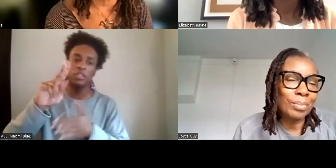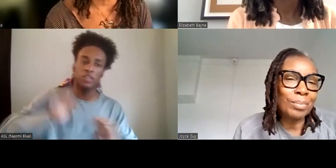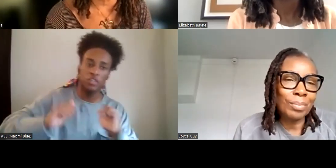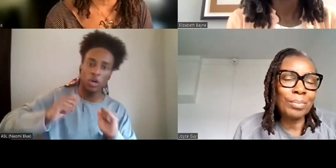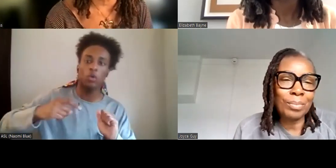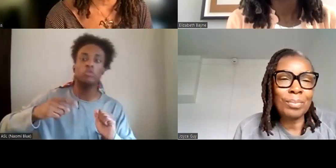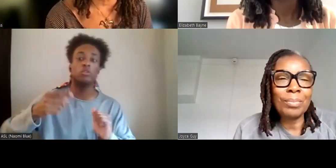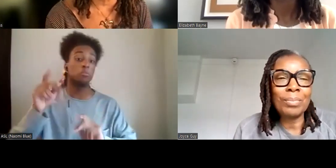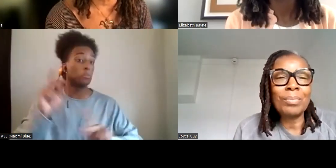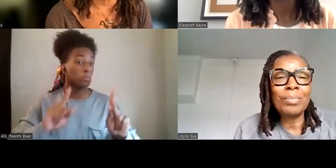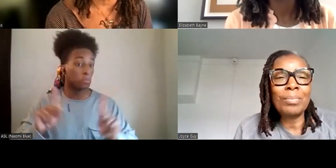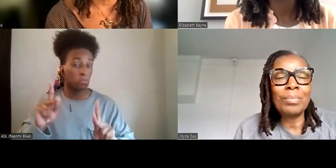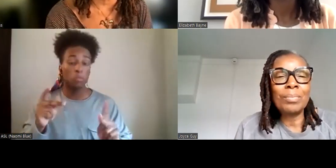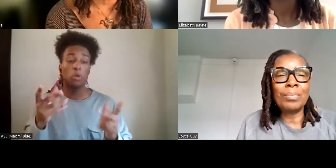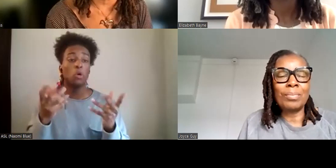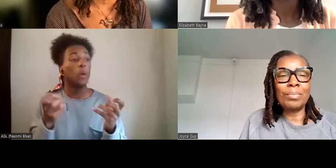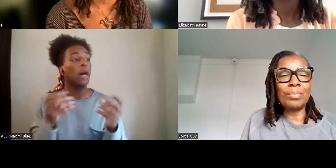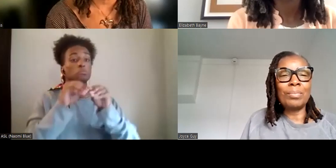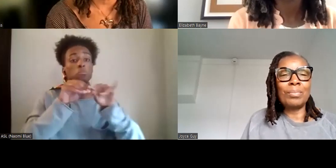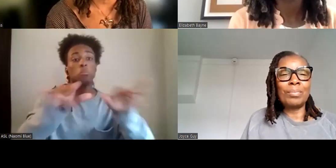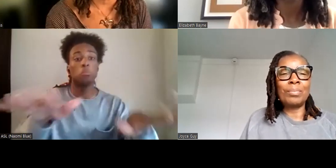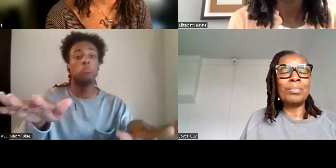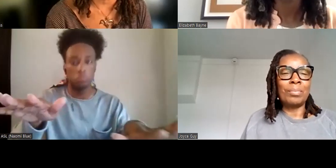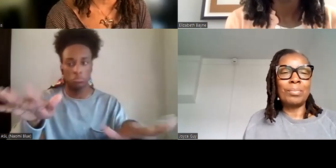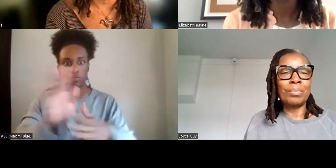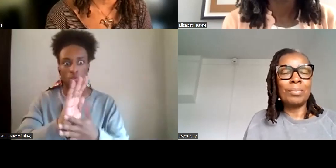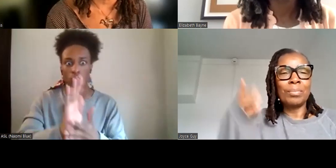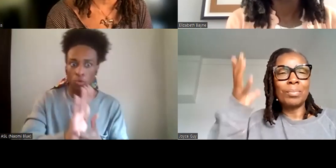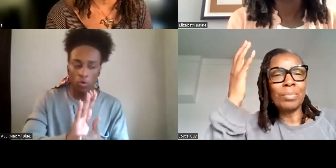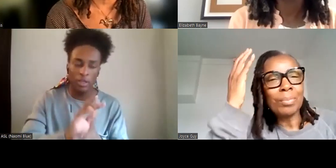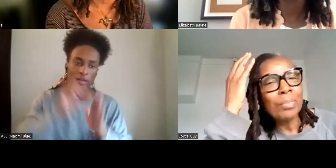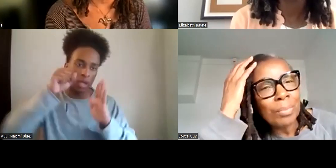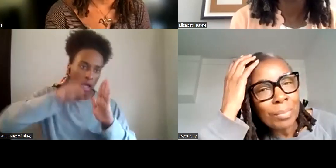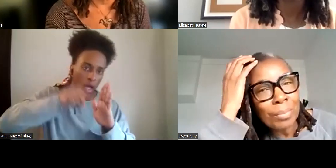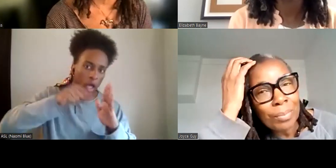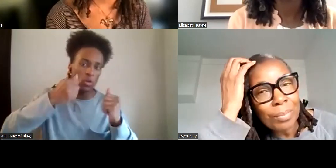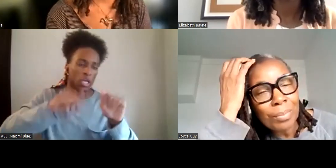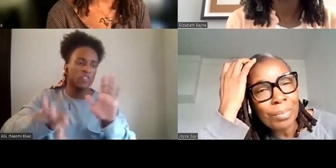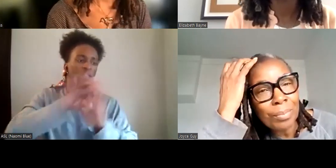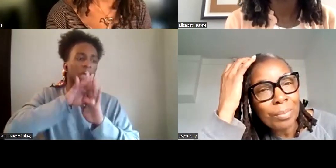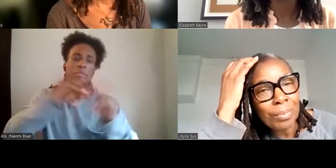who are working on a film now, that are trying to find a home for it.